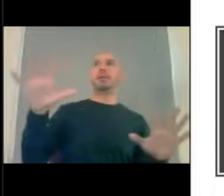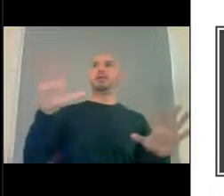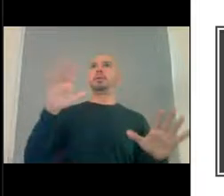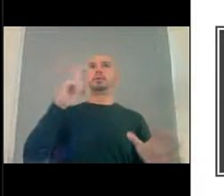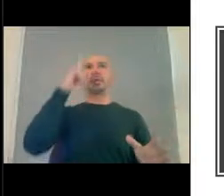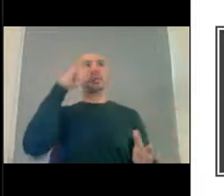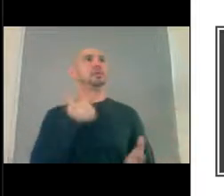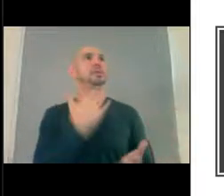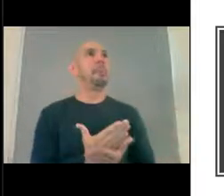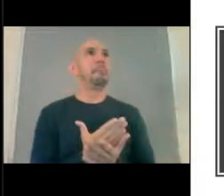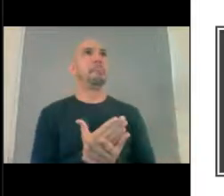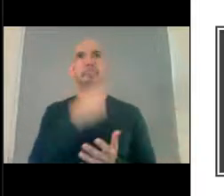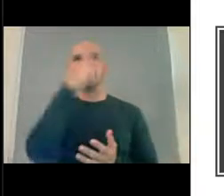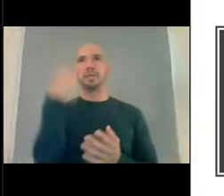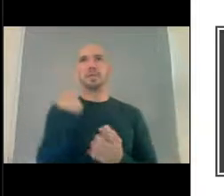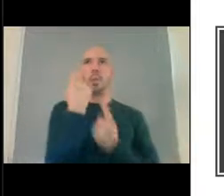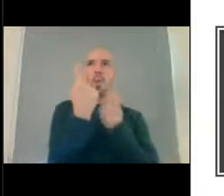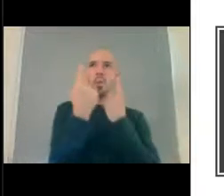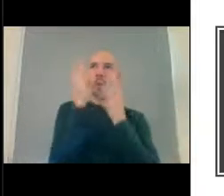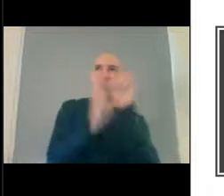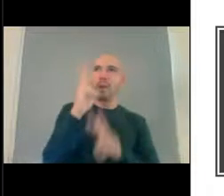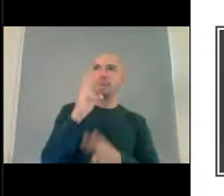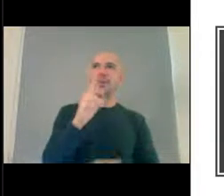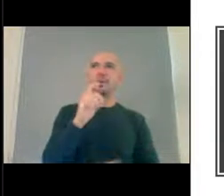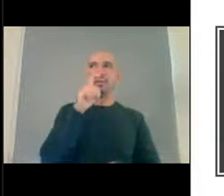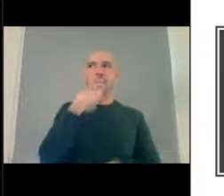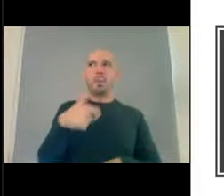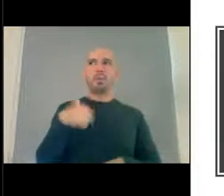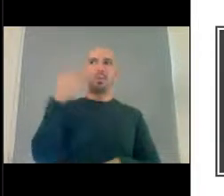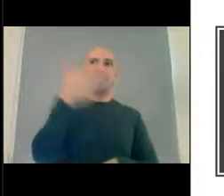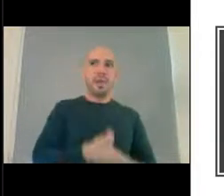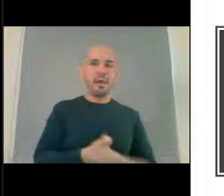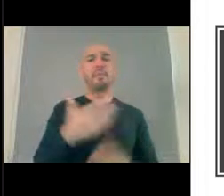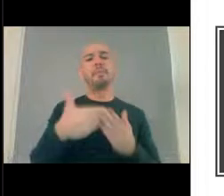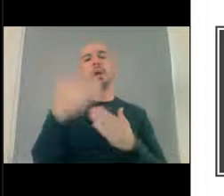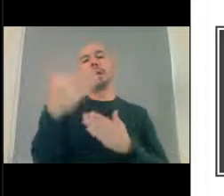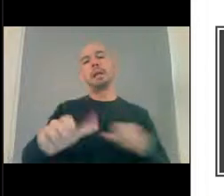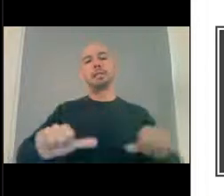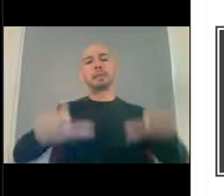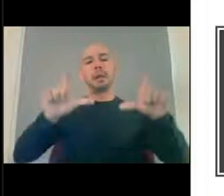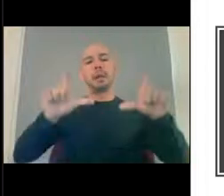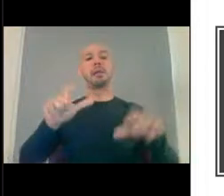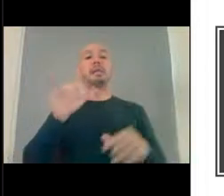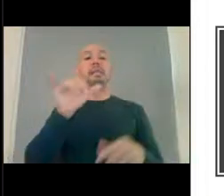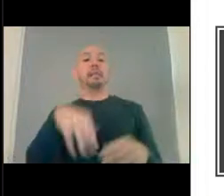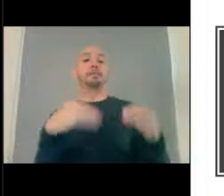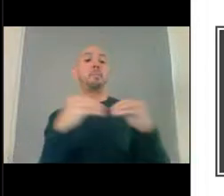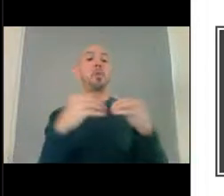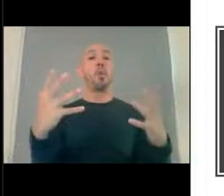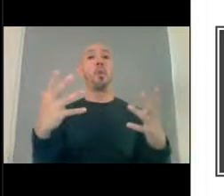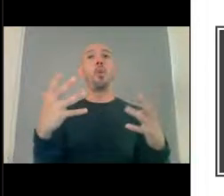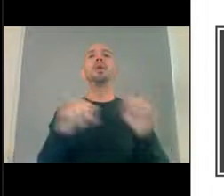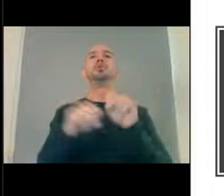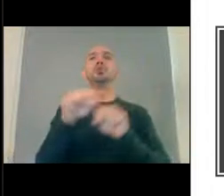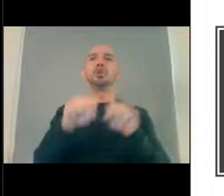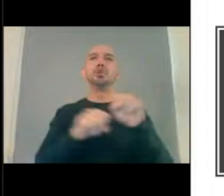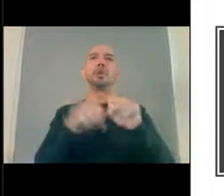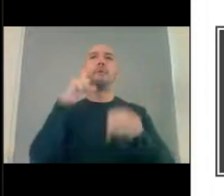supposed to be uh next slide uh so this is some more of the infrastructure on the left there's